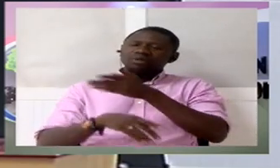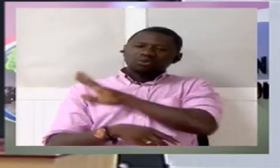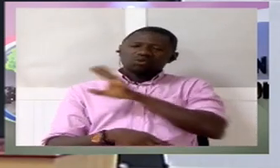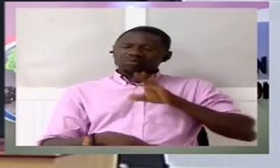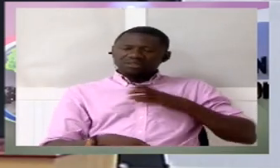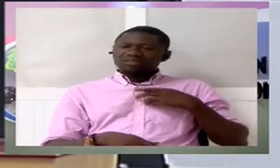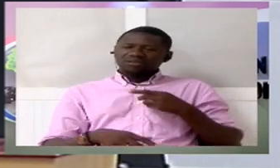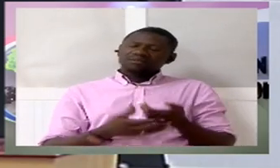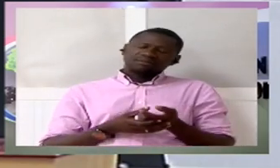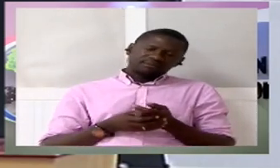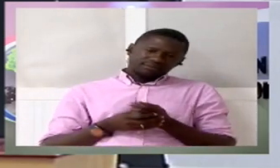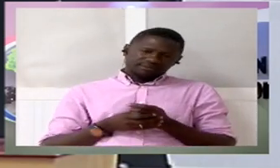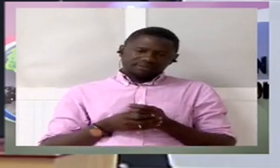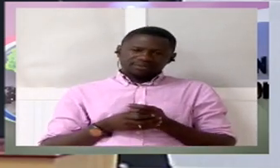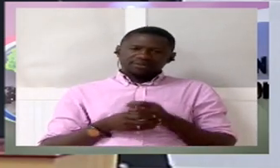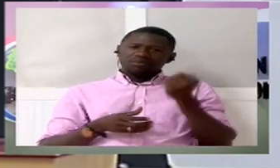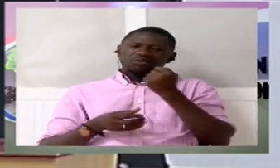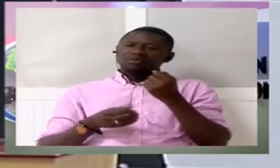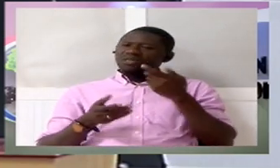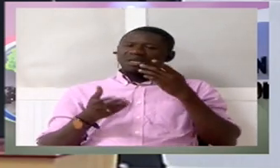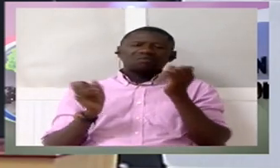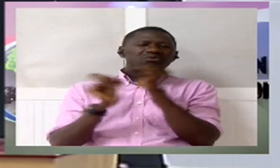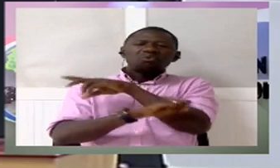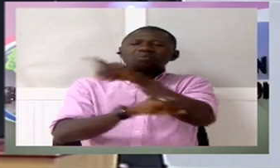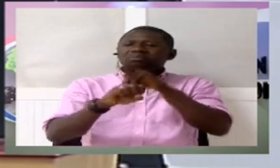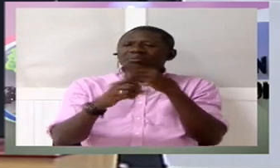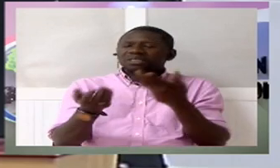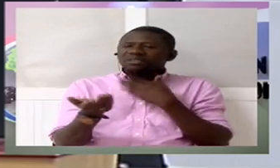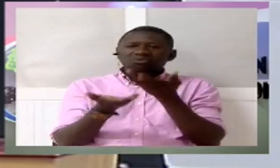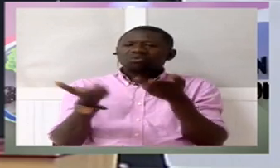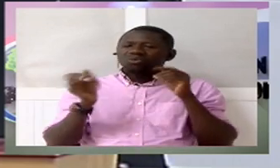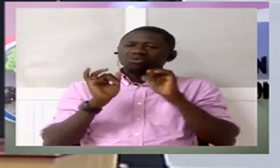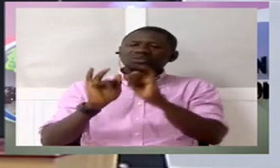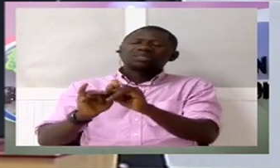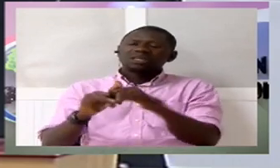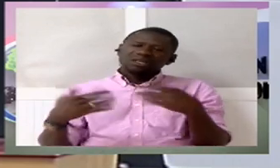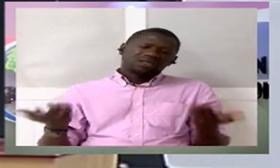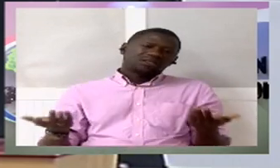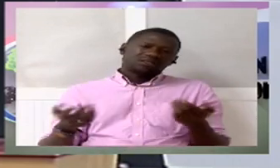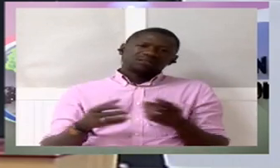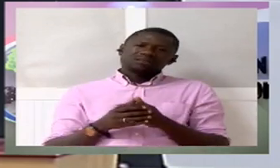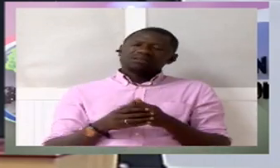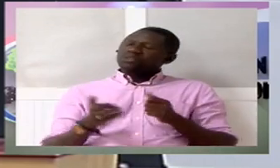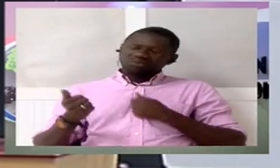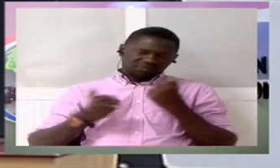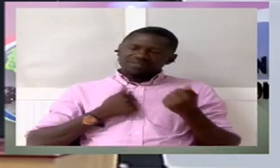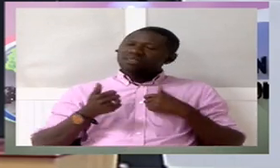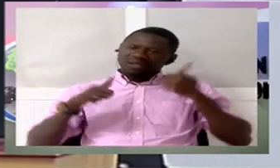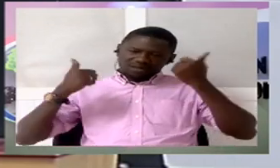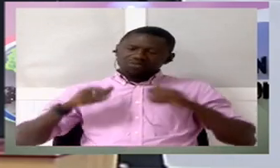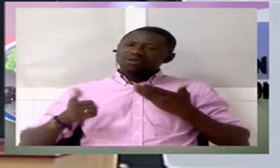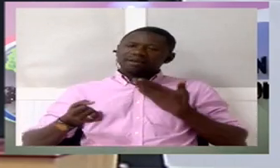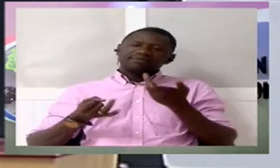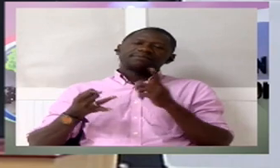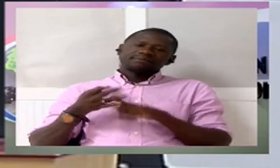when they were evicted from their houses. Because they had nowhere else to go to. What happened?